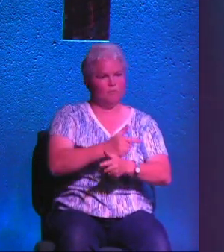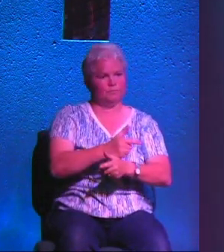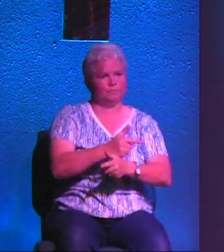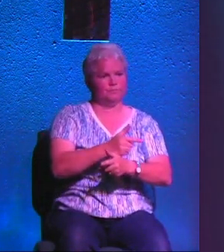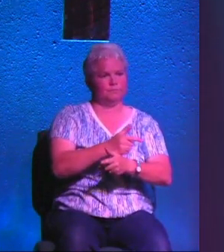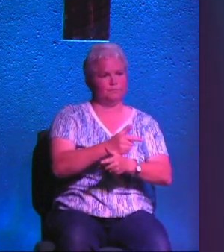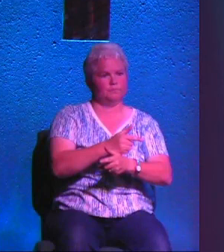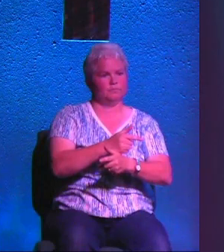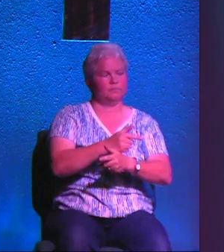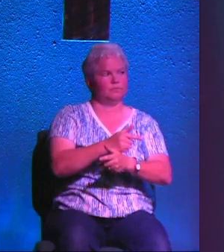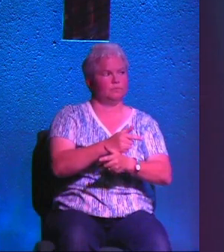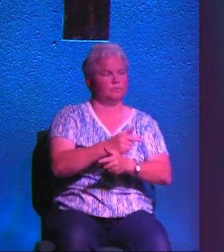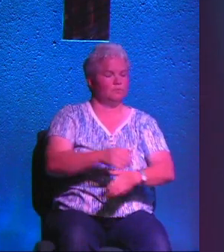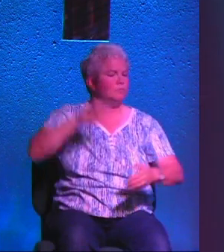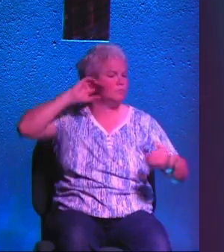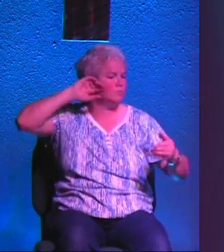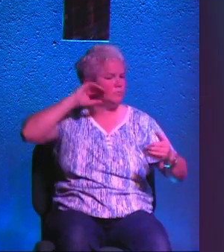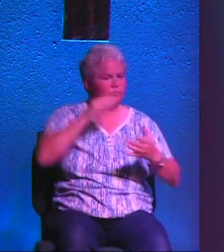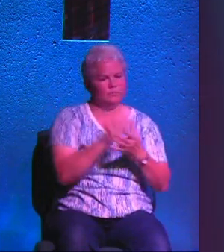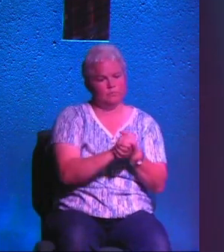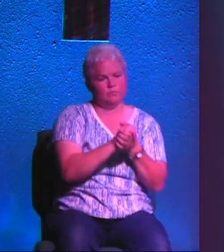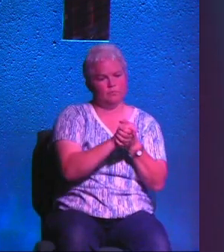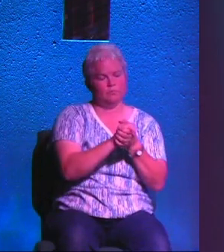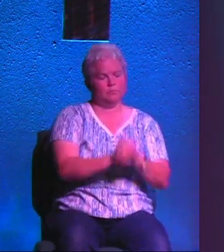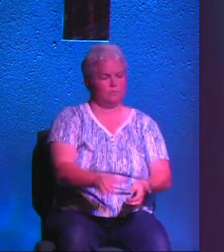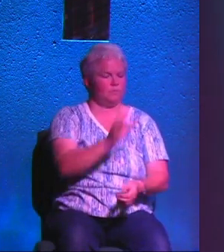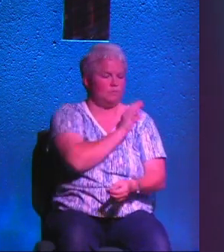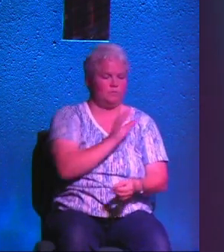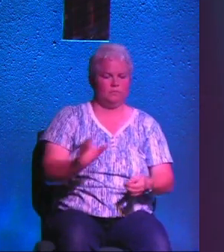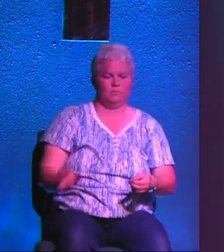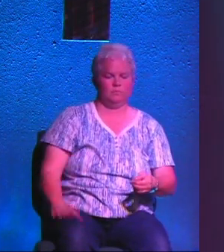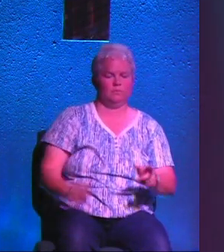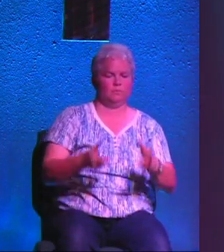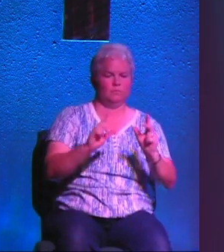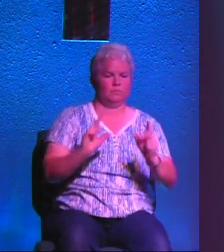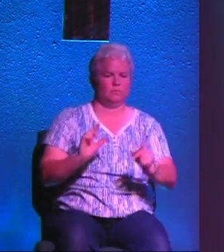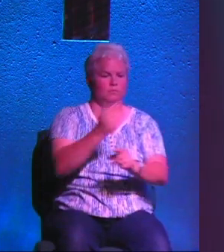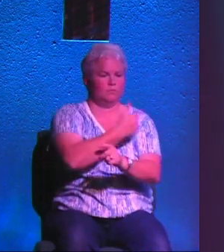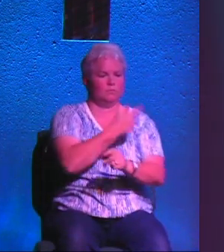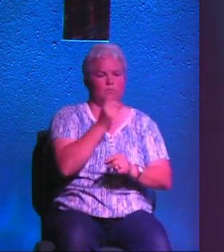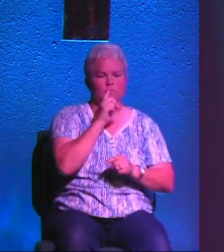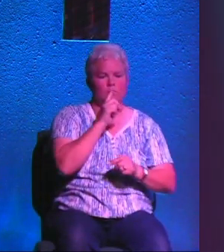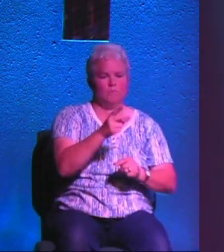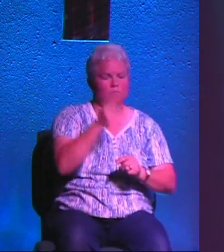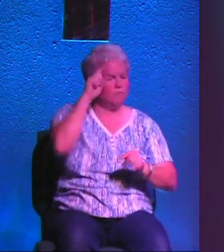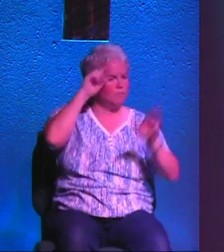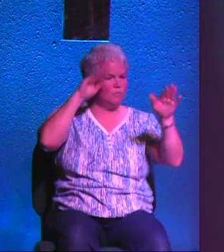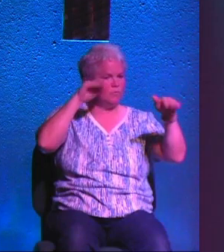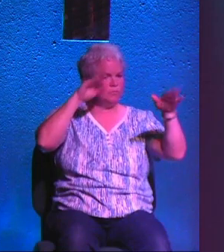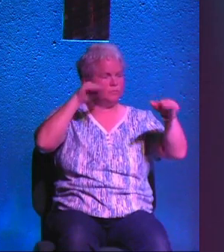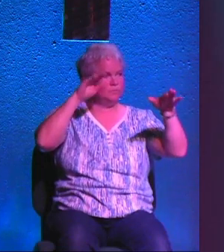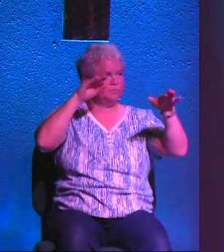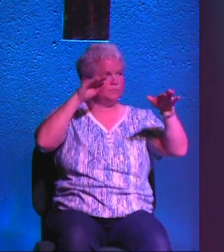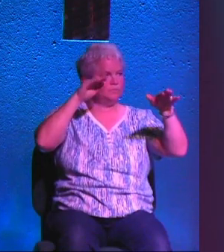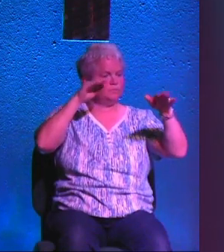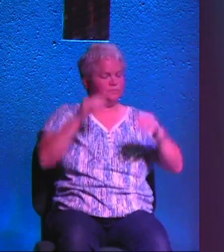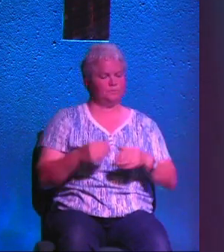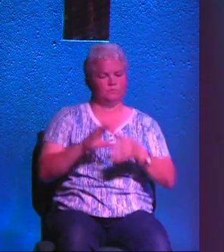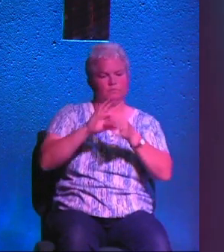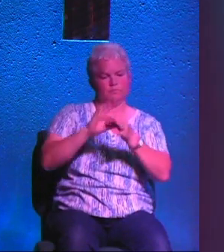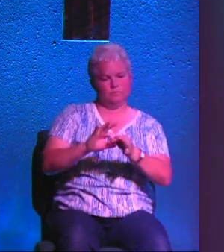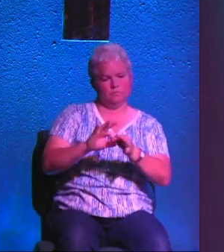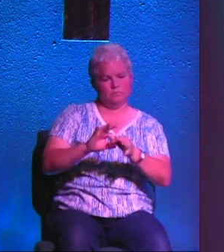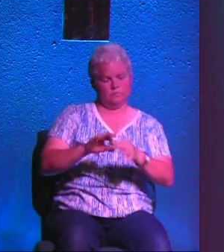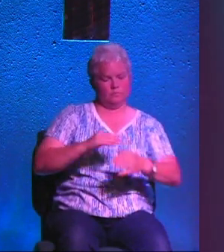sisters, the bride of Christ. And Lord God, let us truly experience that and